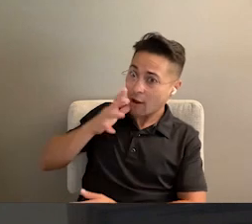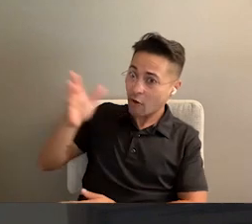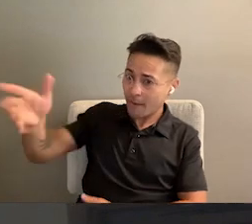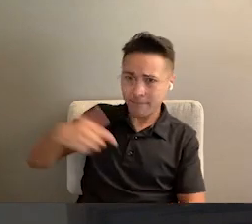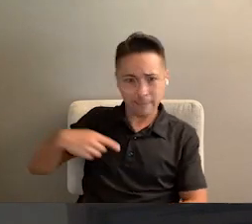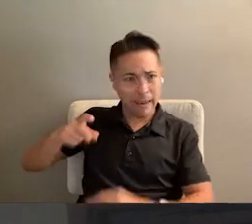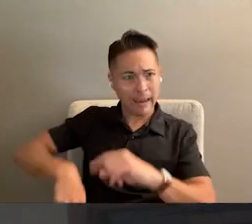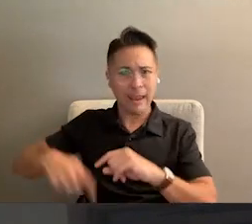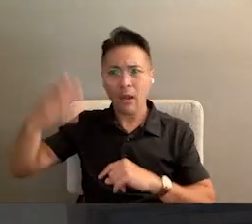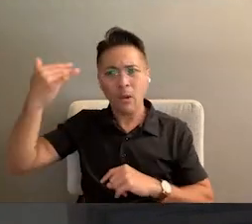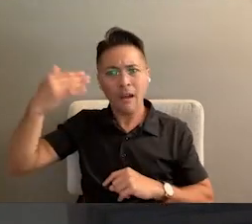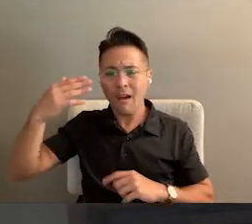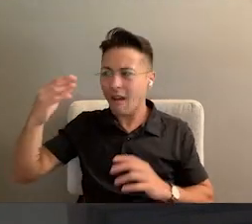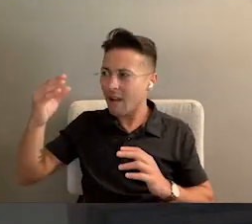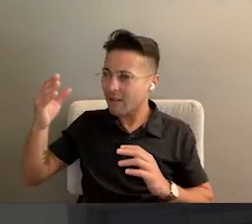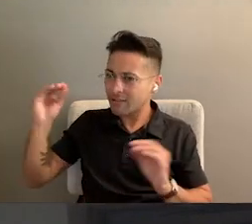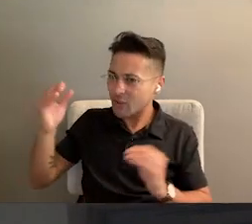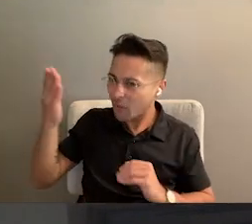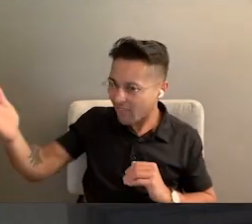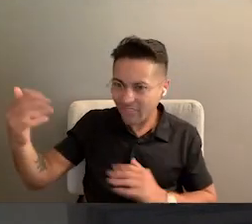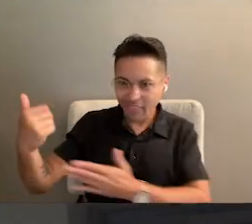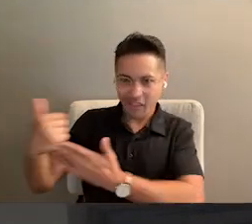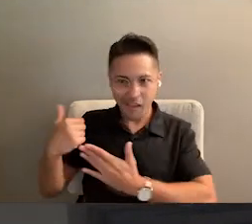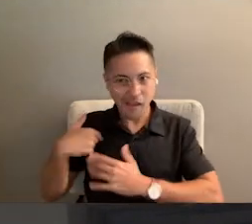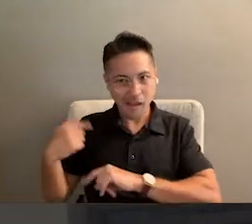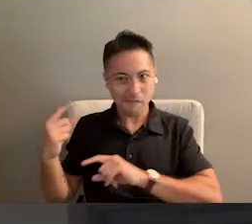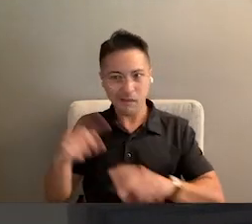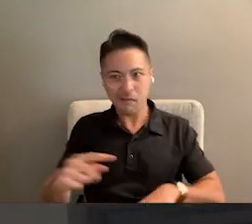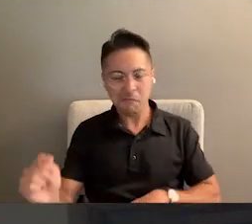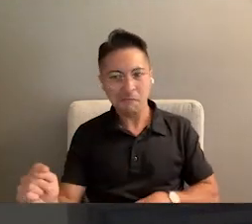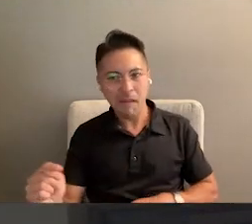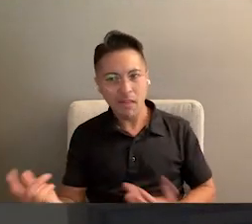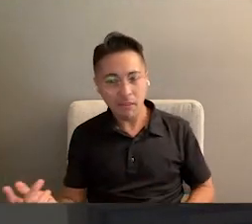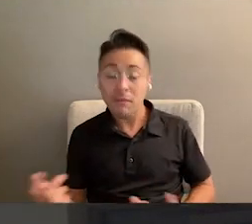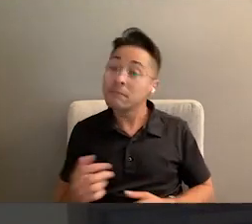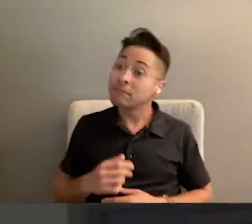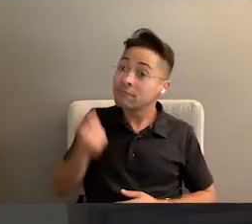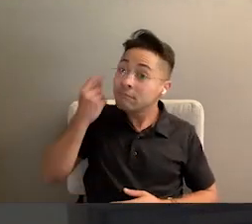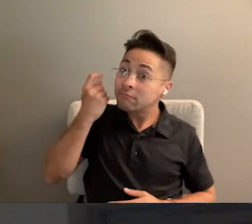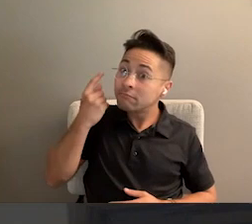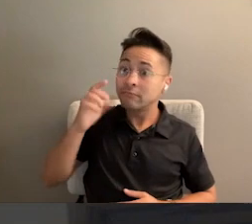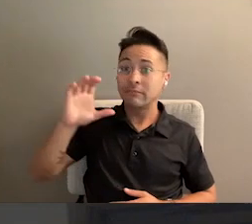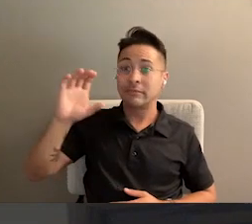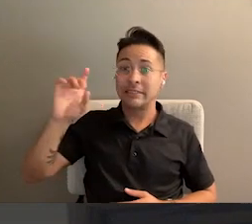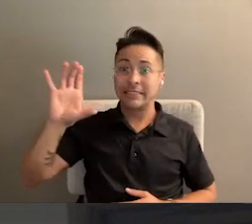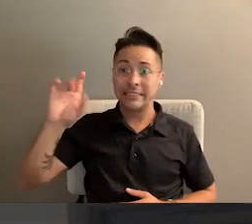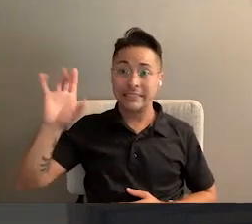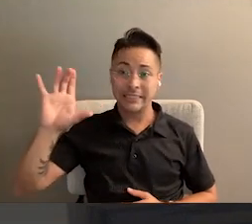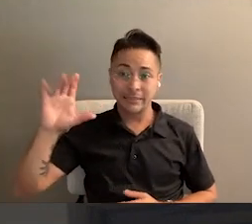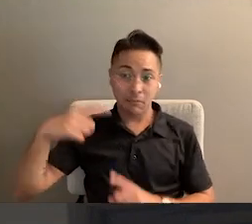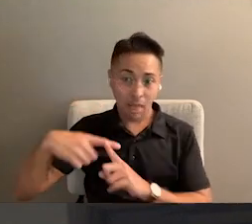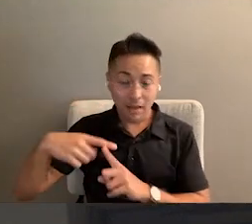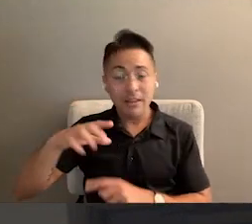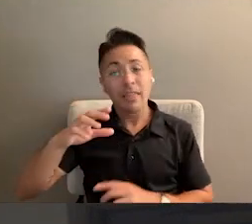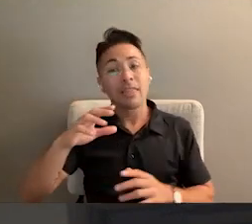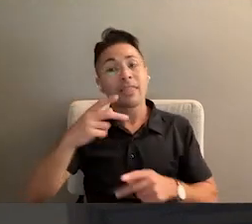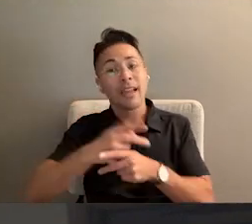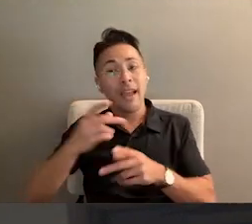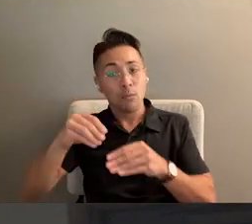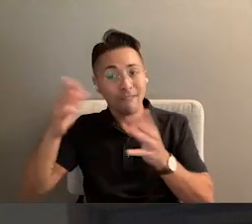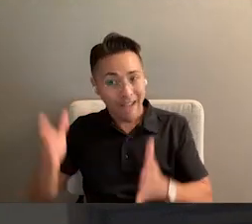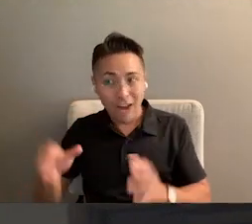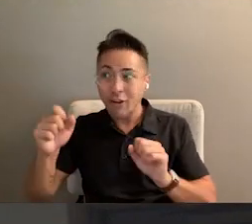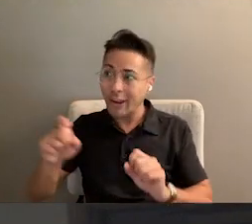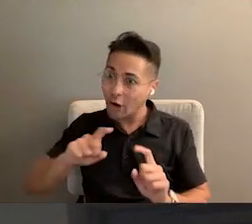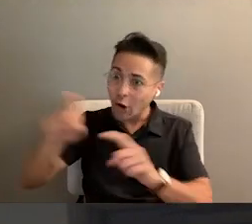because because at grandma's house, there's no one there to help me go to the bathroom, right? With